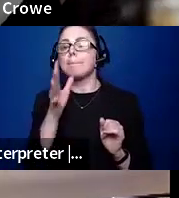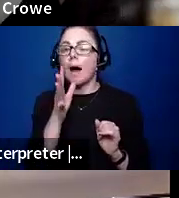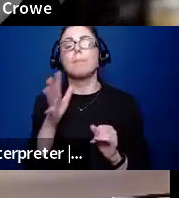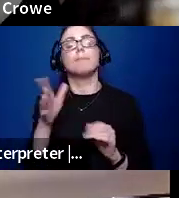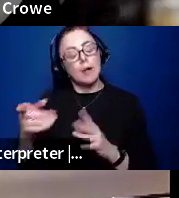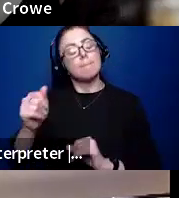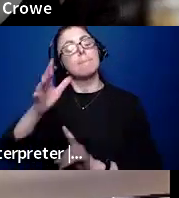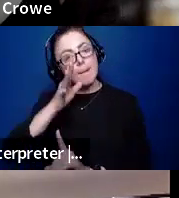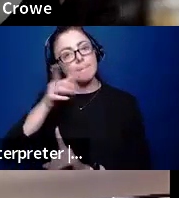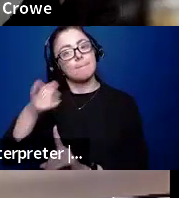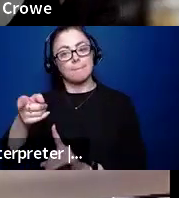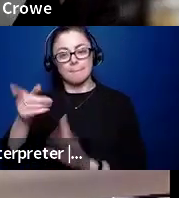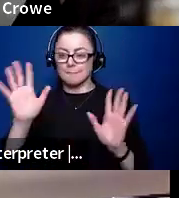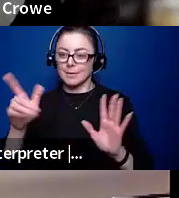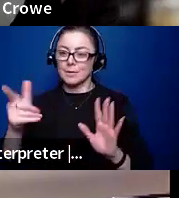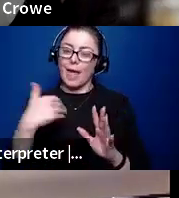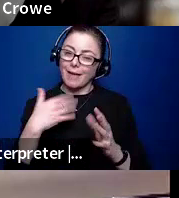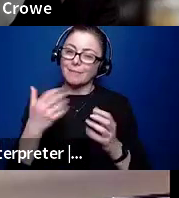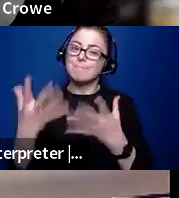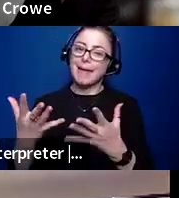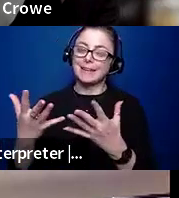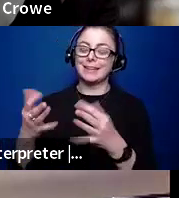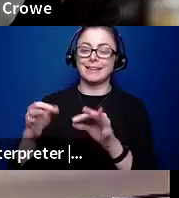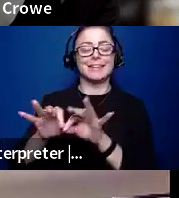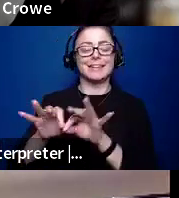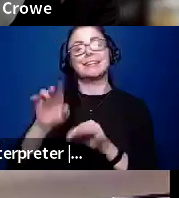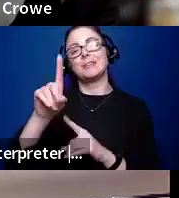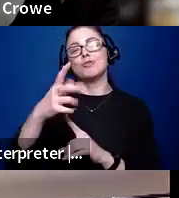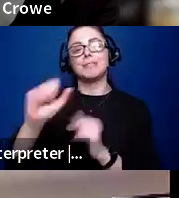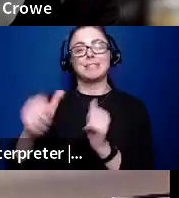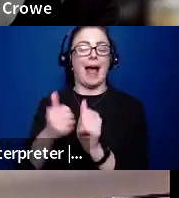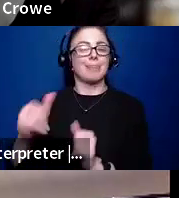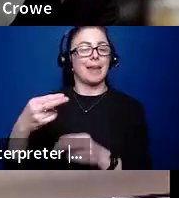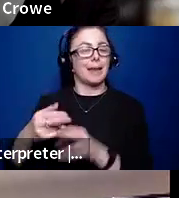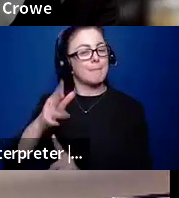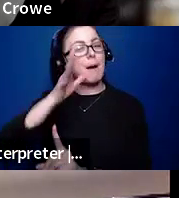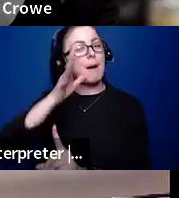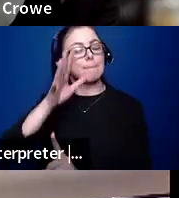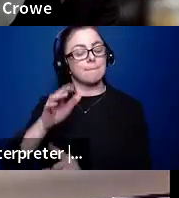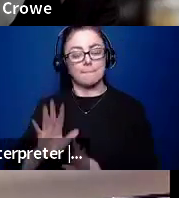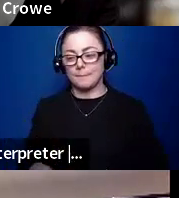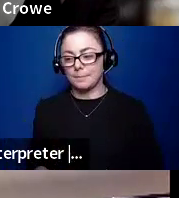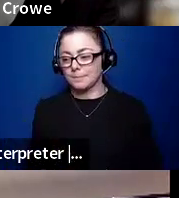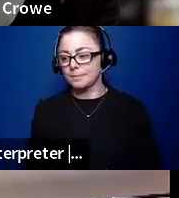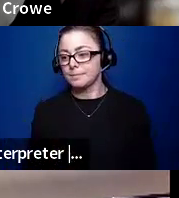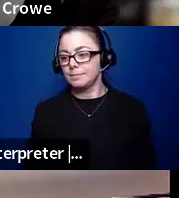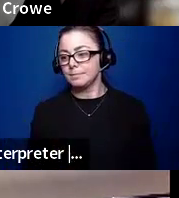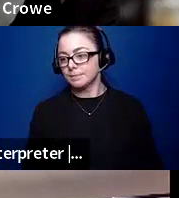You've got many degrees behind that name. So good. Josephine Blazik.